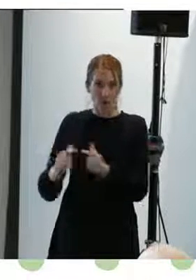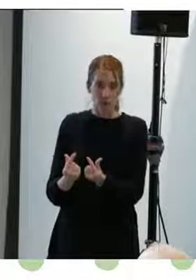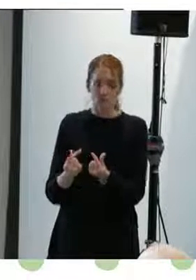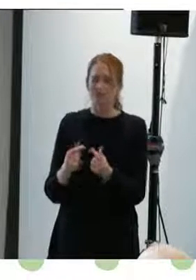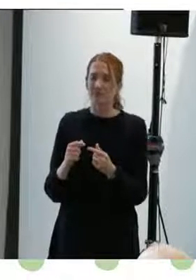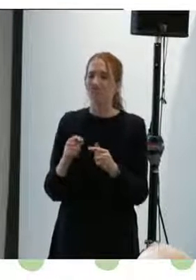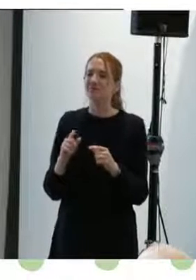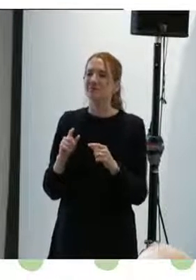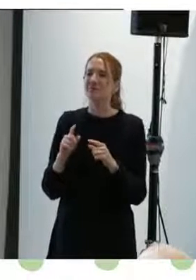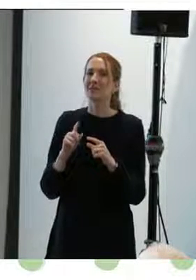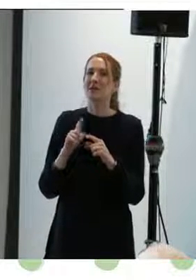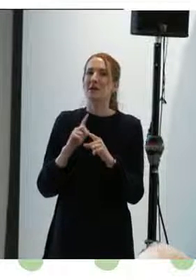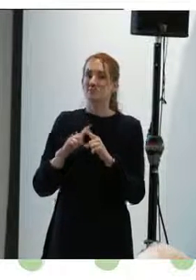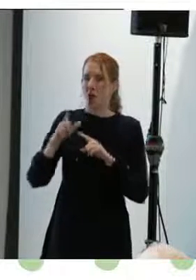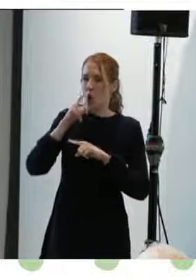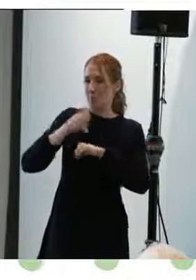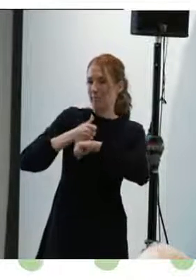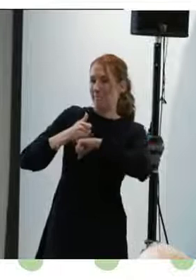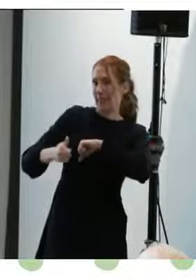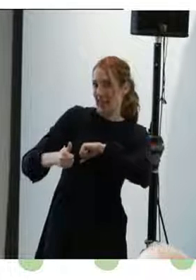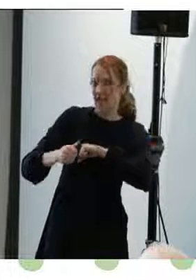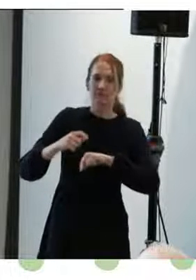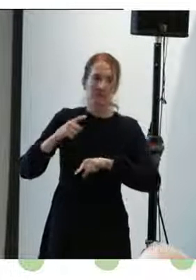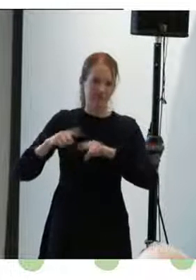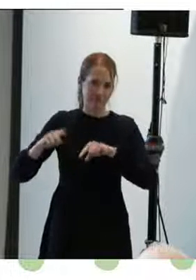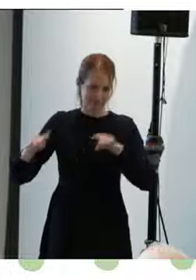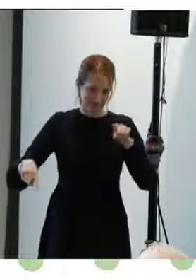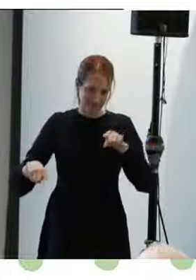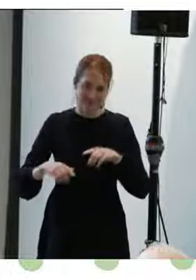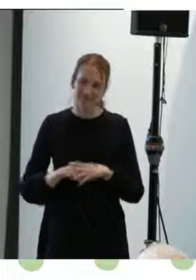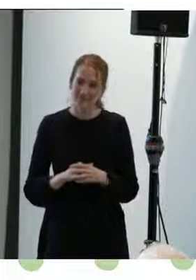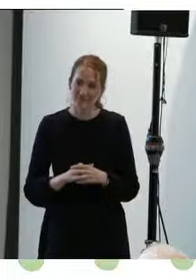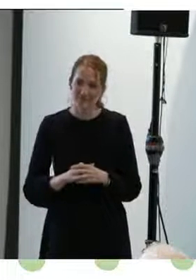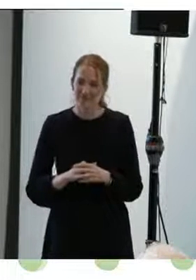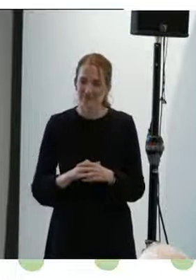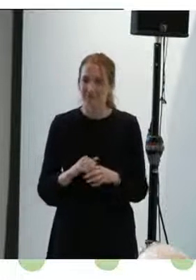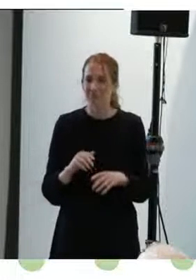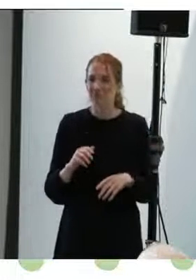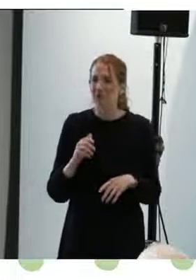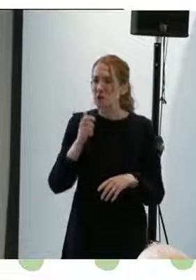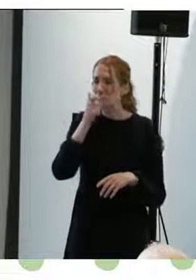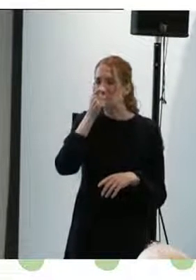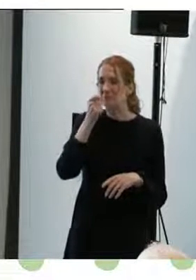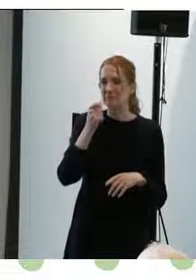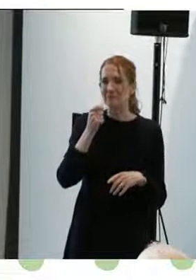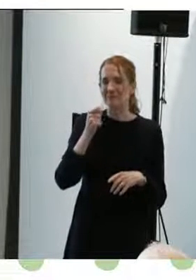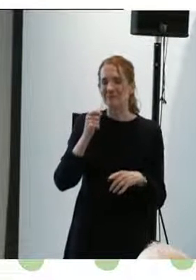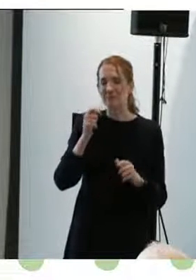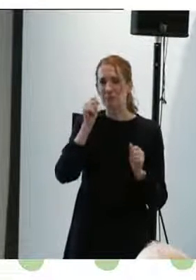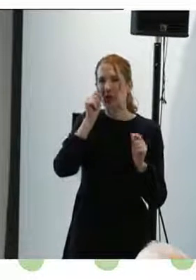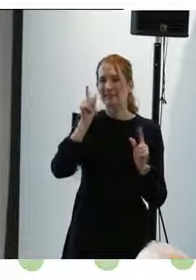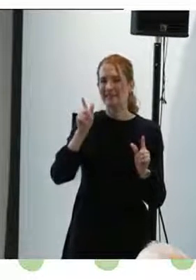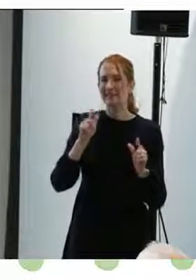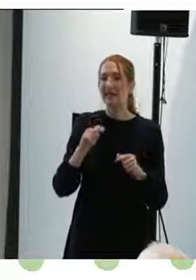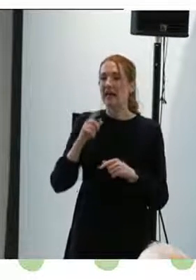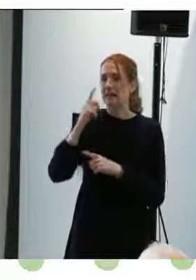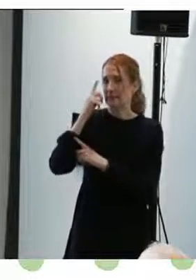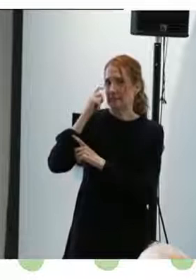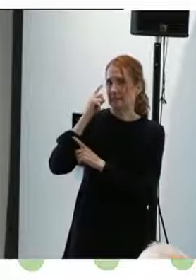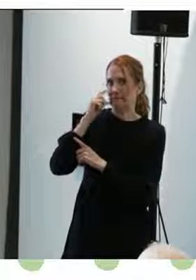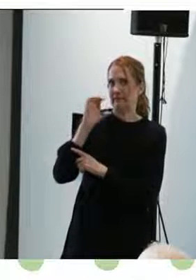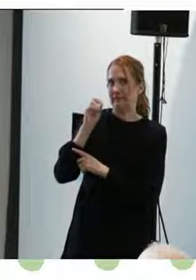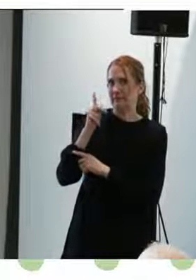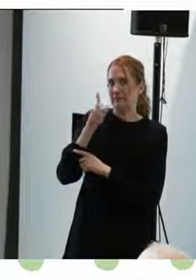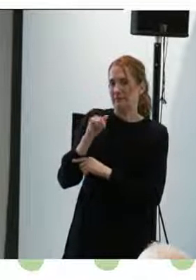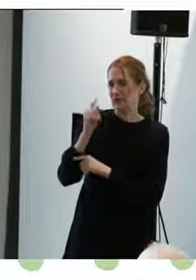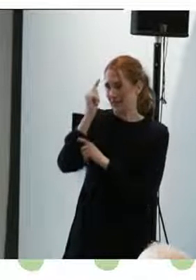they then blame for that might differ. So that was one thing that was, I think, illuminating. And this conspiracy theories really have stayed with